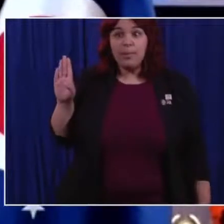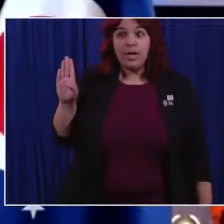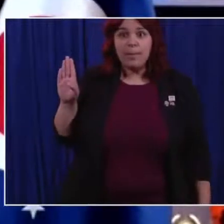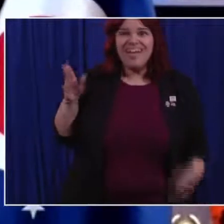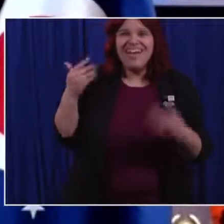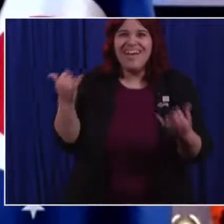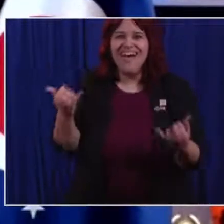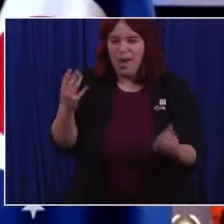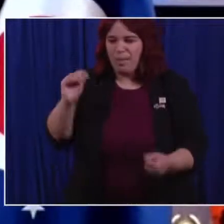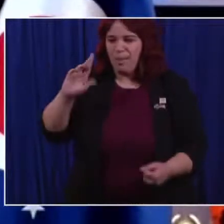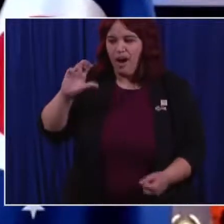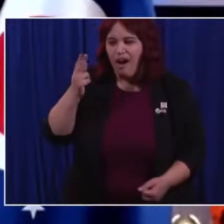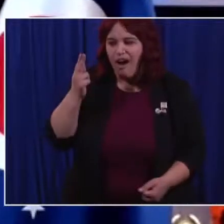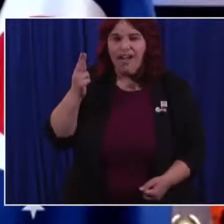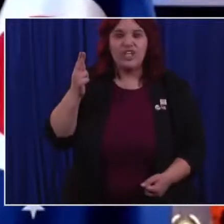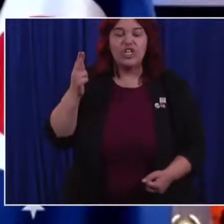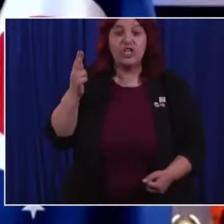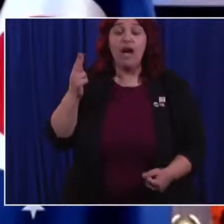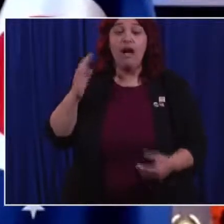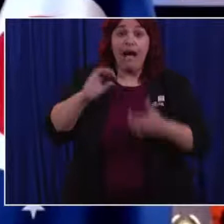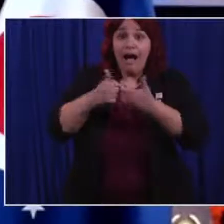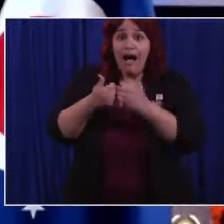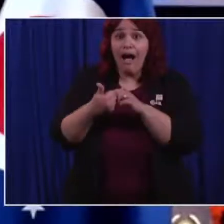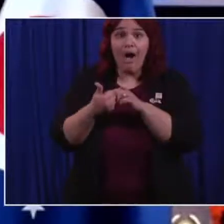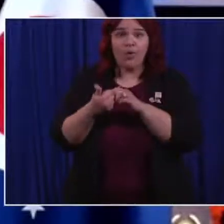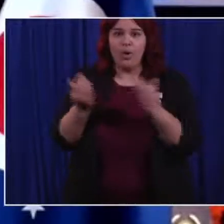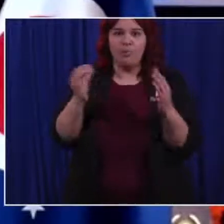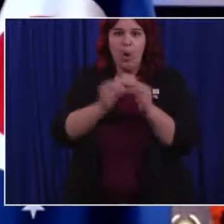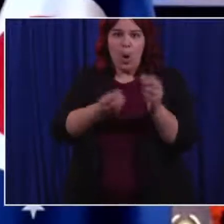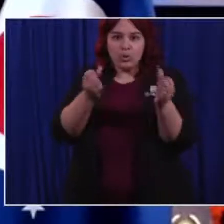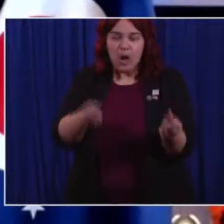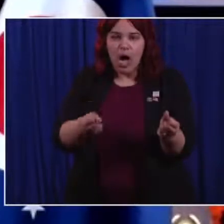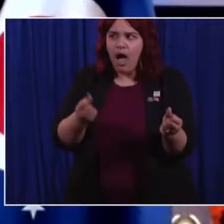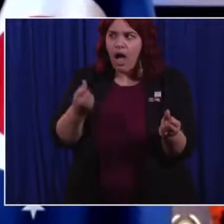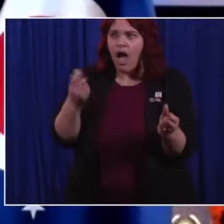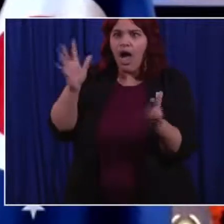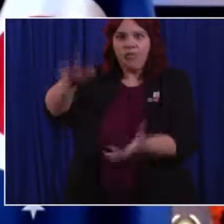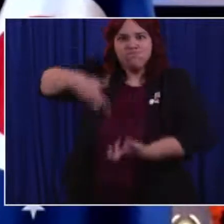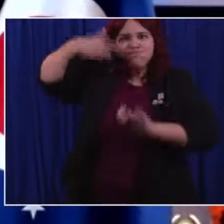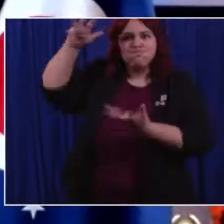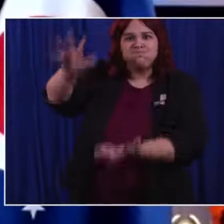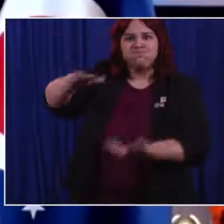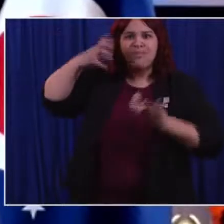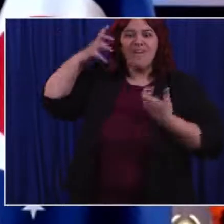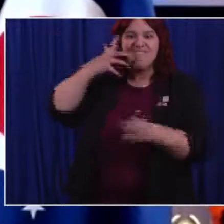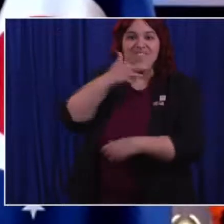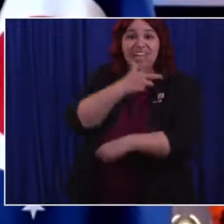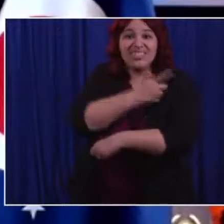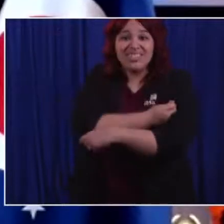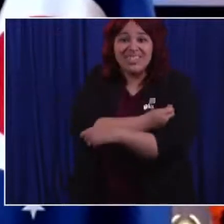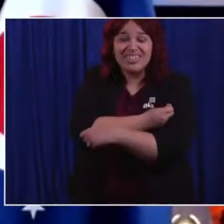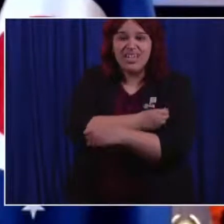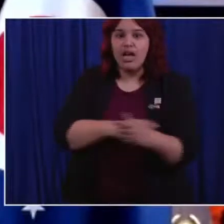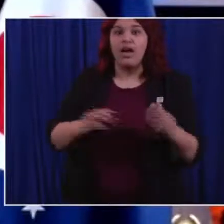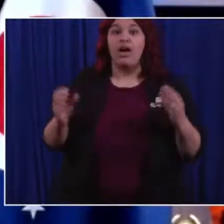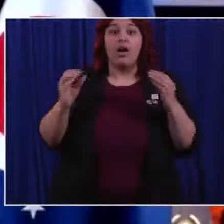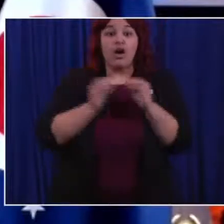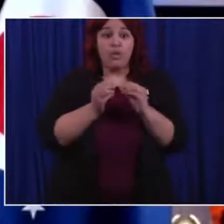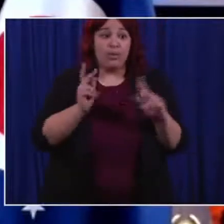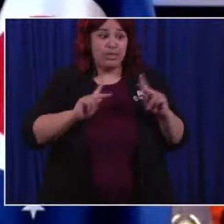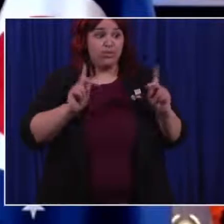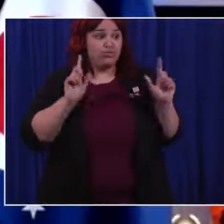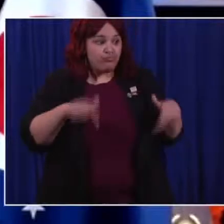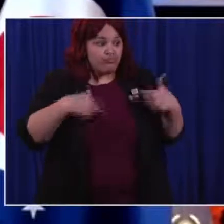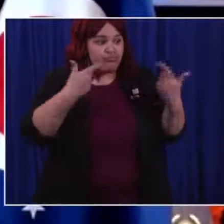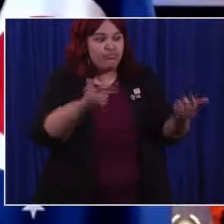vaccines. We've accumulated the total of the number of people who've had the vaccine. We're adding, you know, an incredible amount